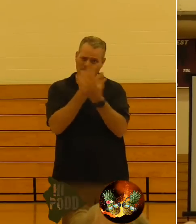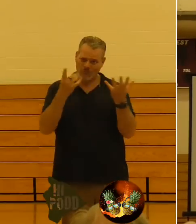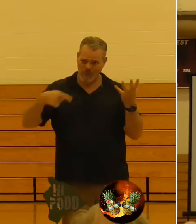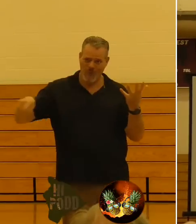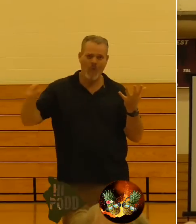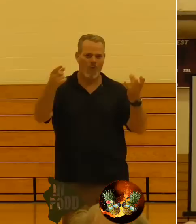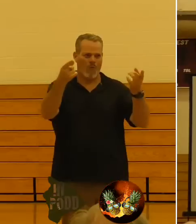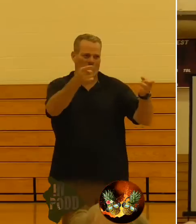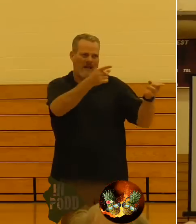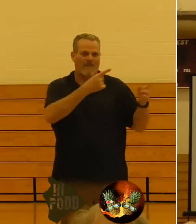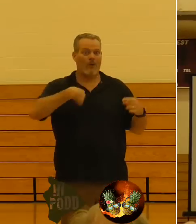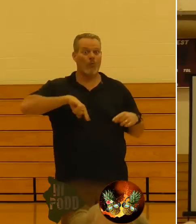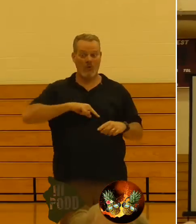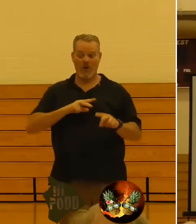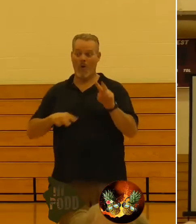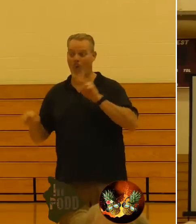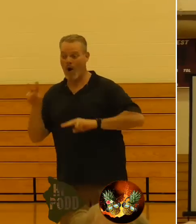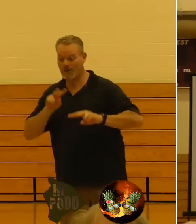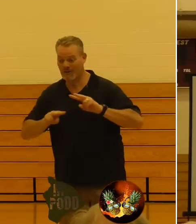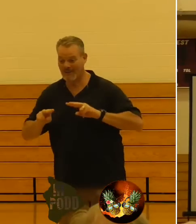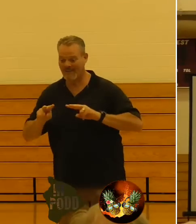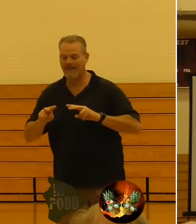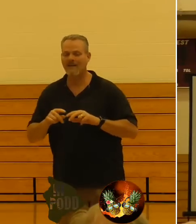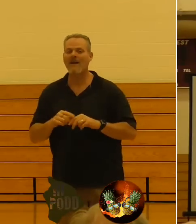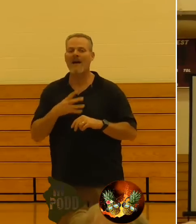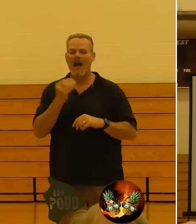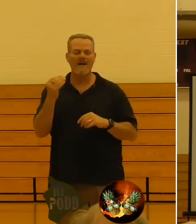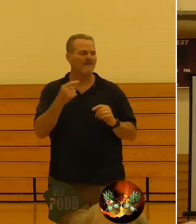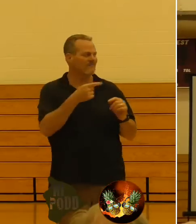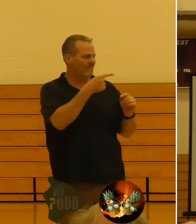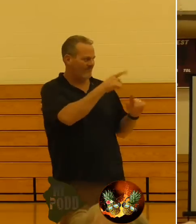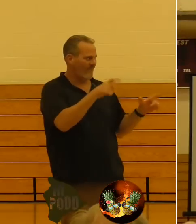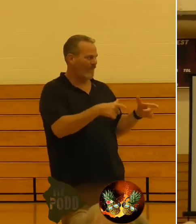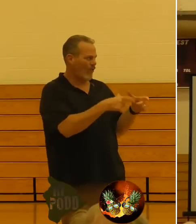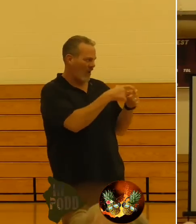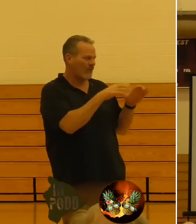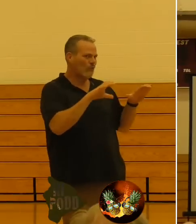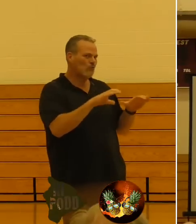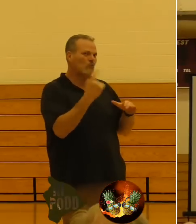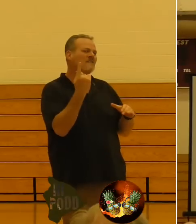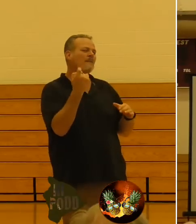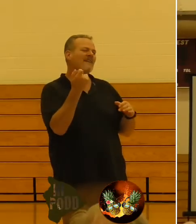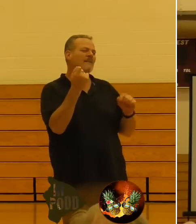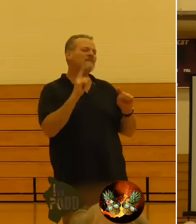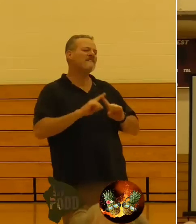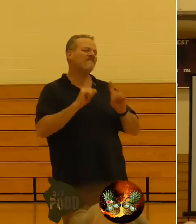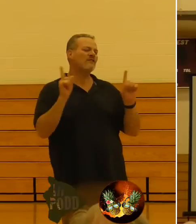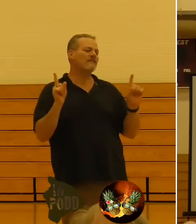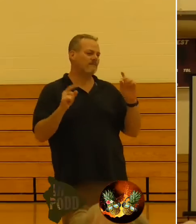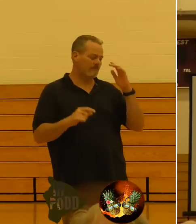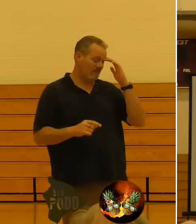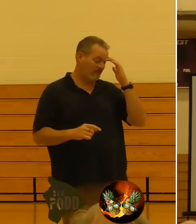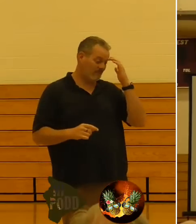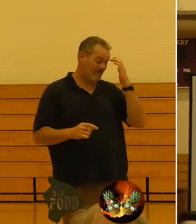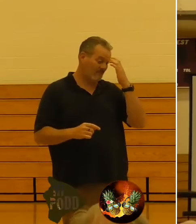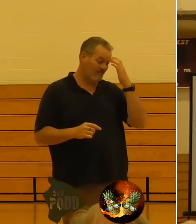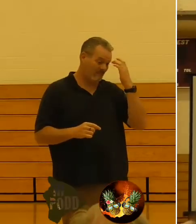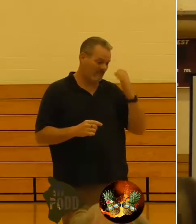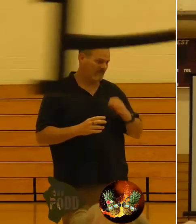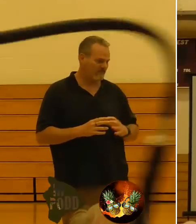know that we're watching, but the volcano was also doing something slightly different.